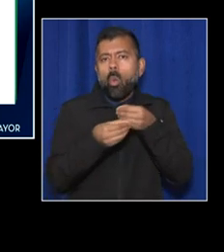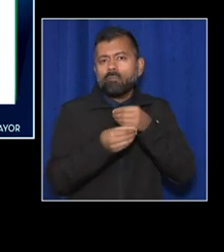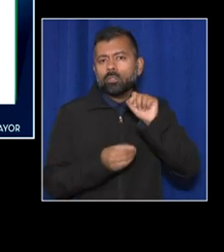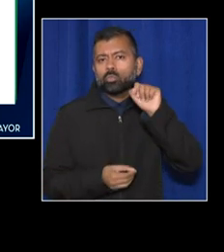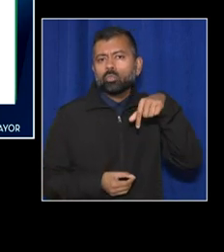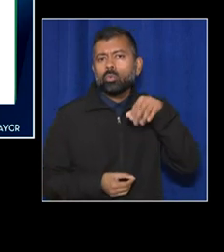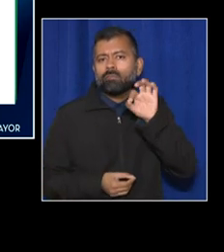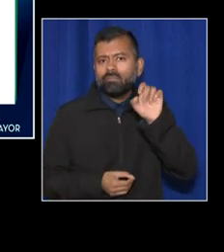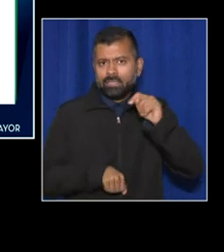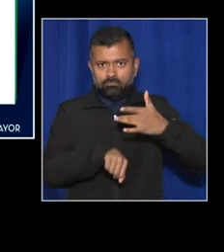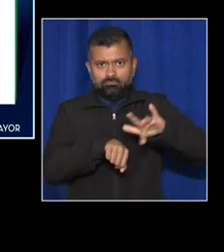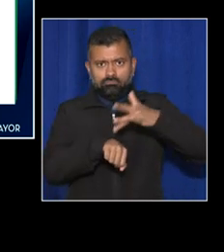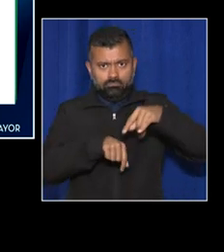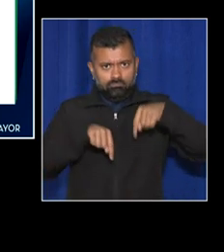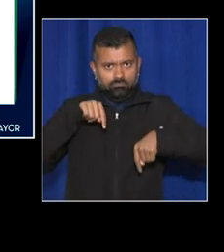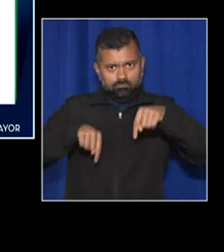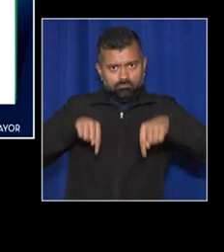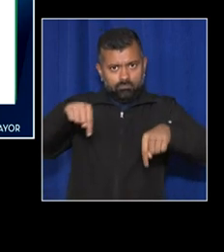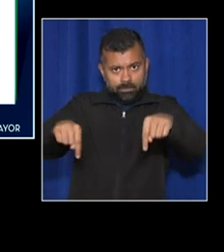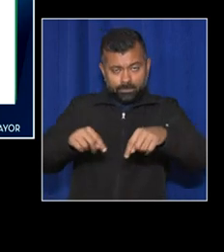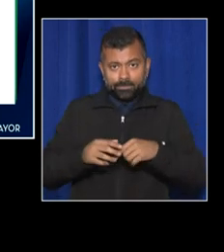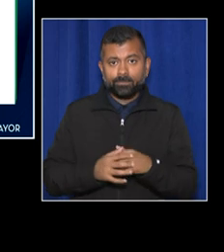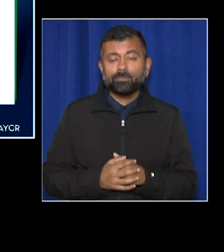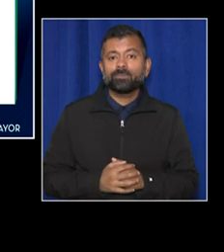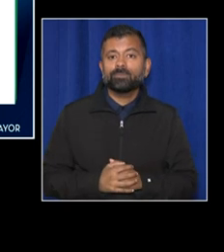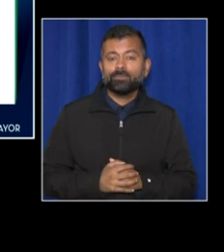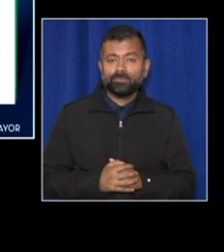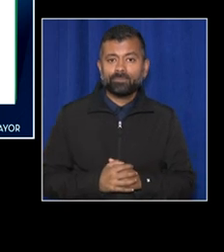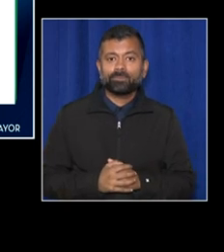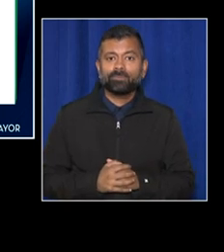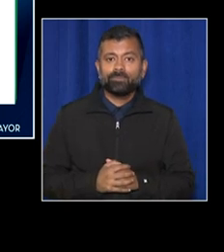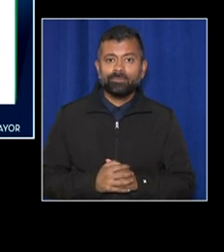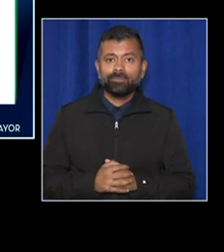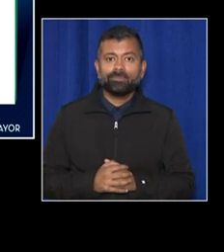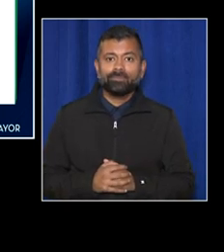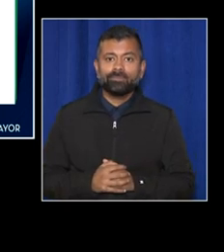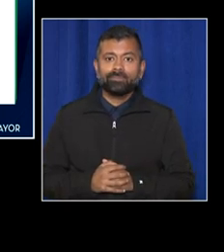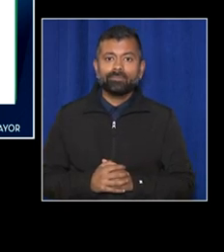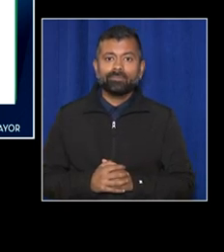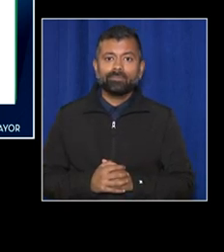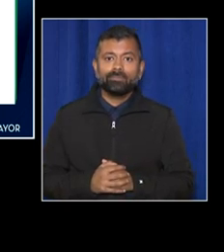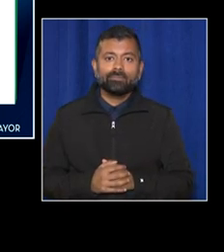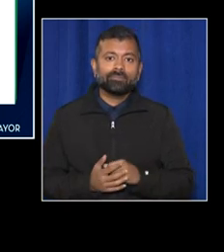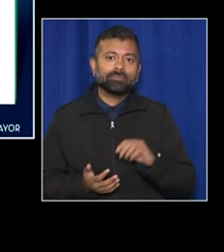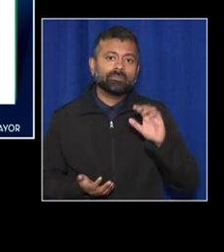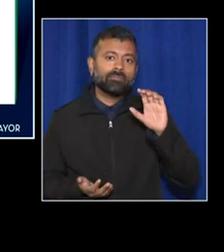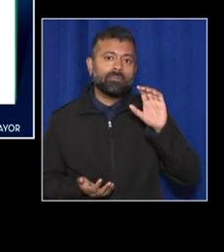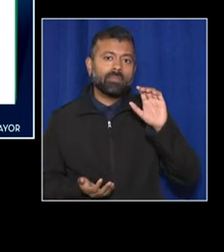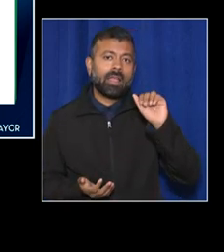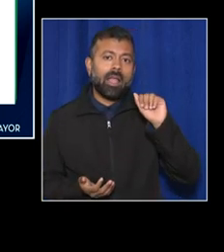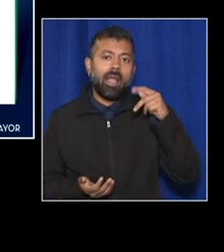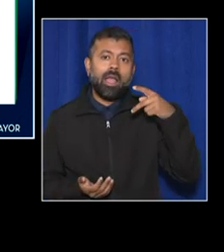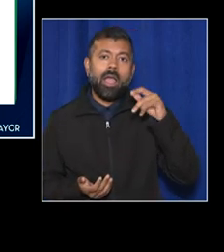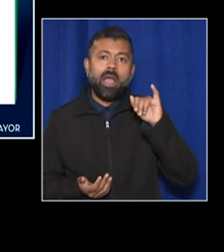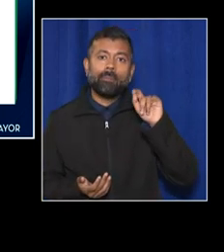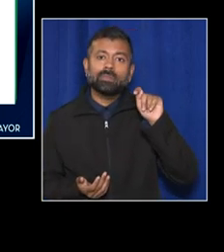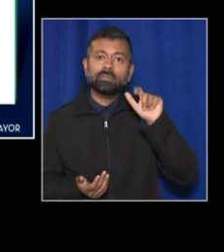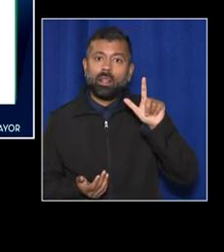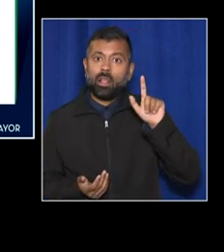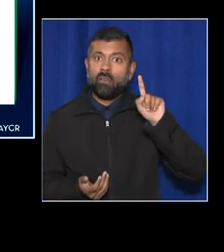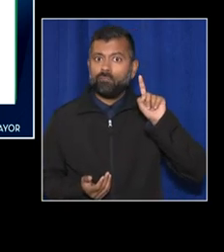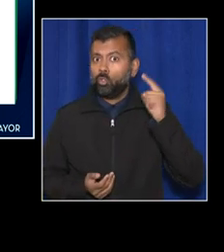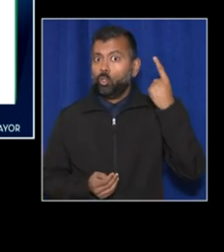So activity still delivering. We broke ground on the Capital One transformation and